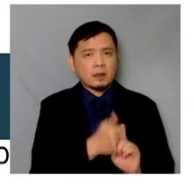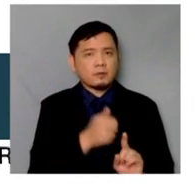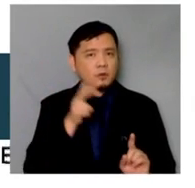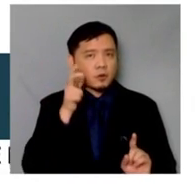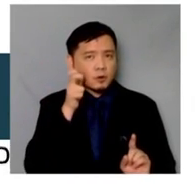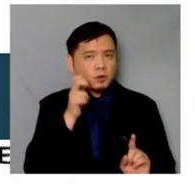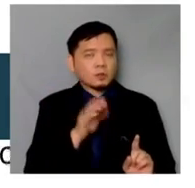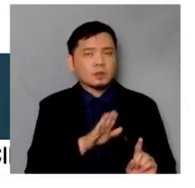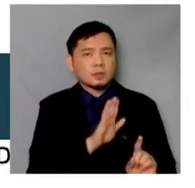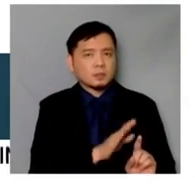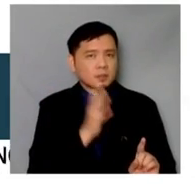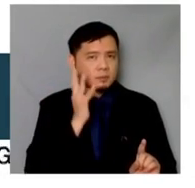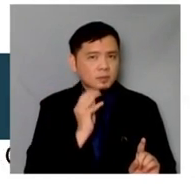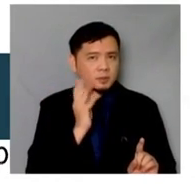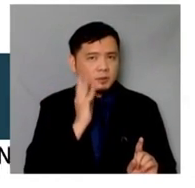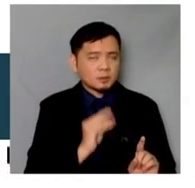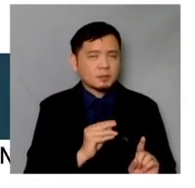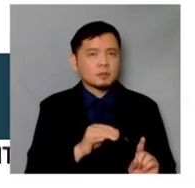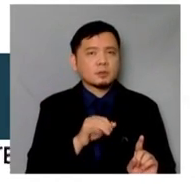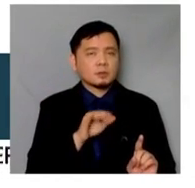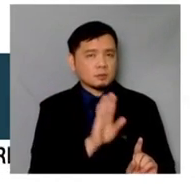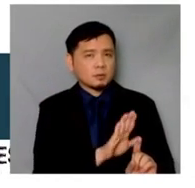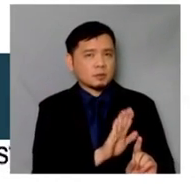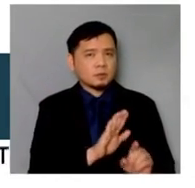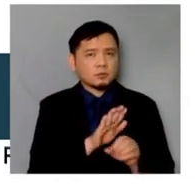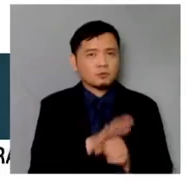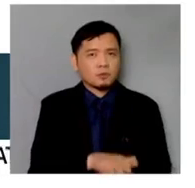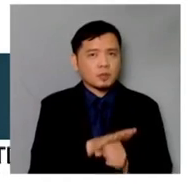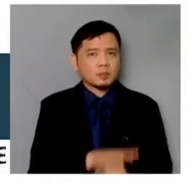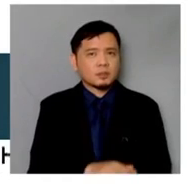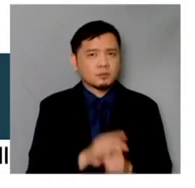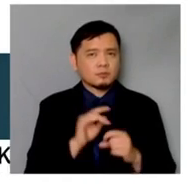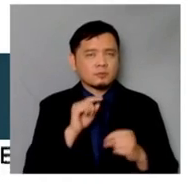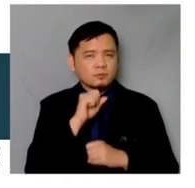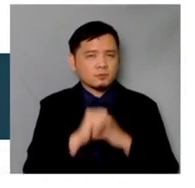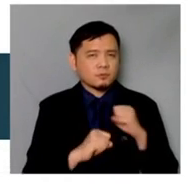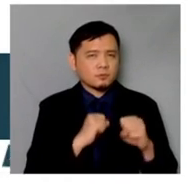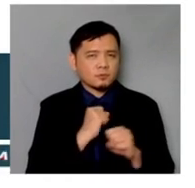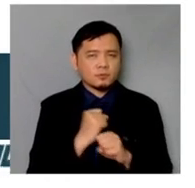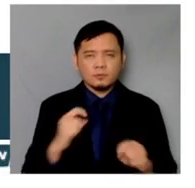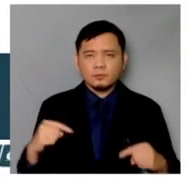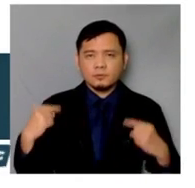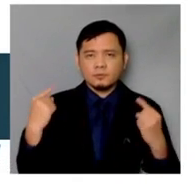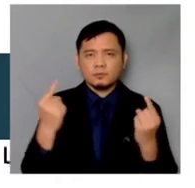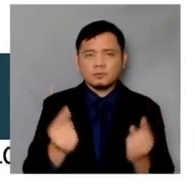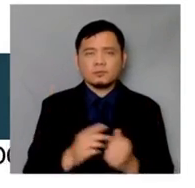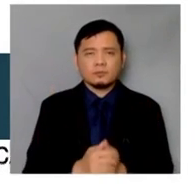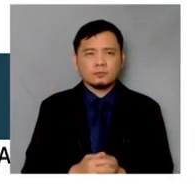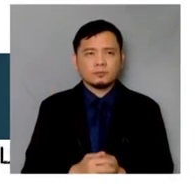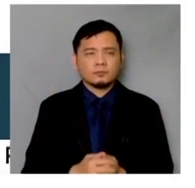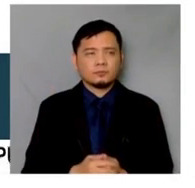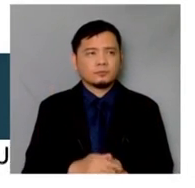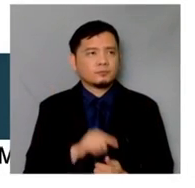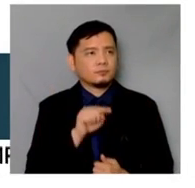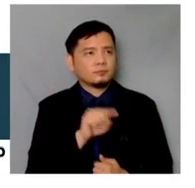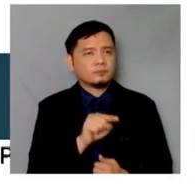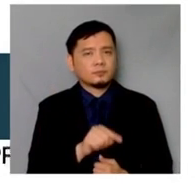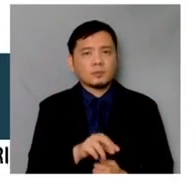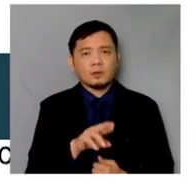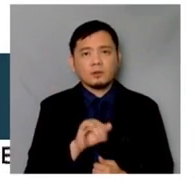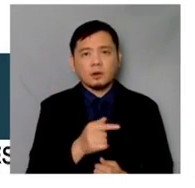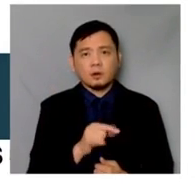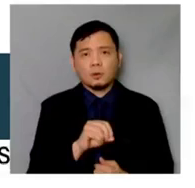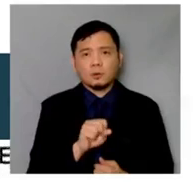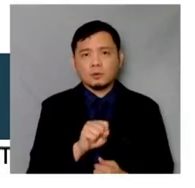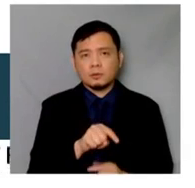experienced, and the duress he himself suffered. Mr. Ragos was placed on floating status at the